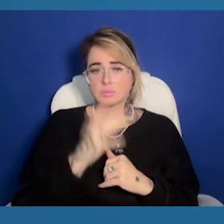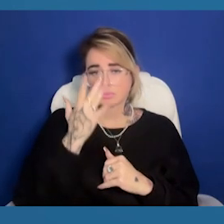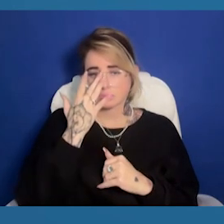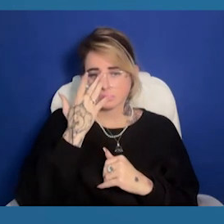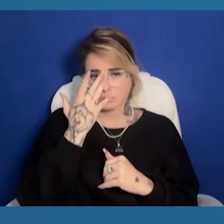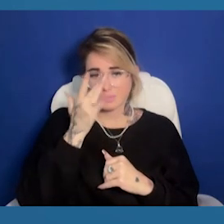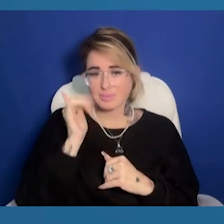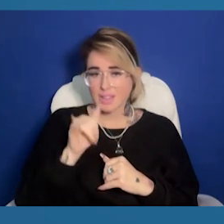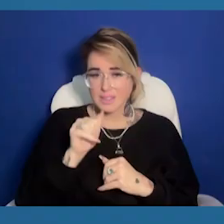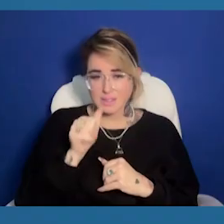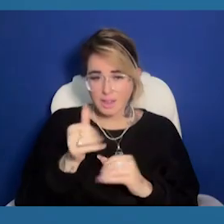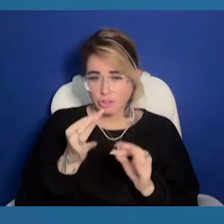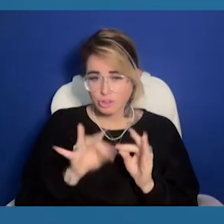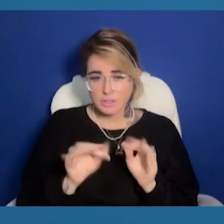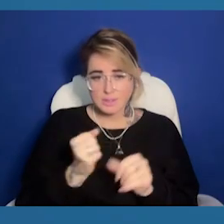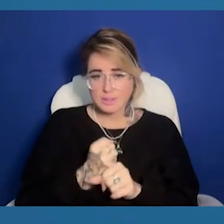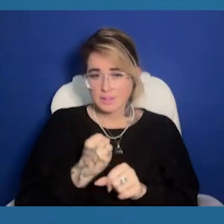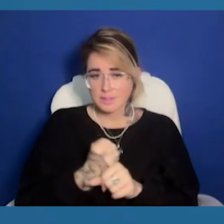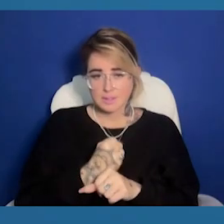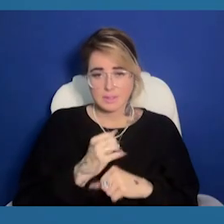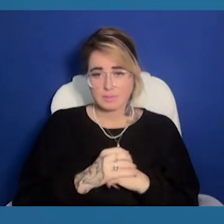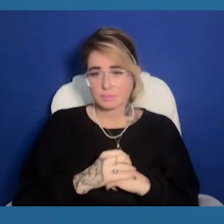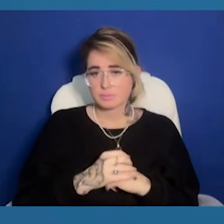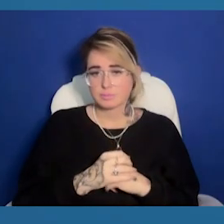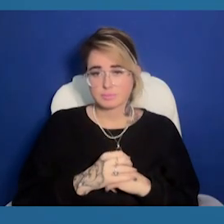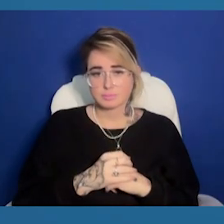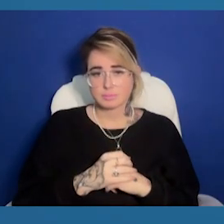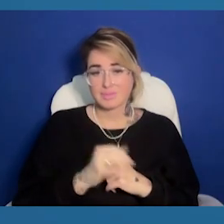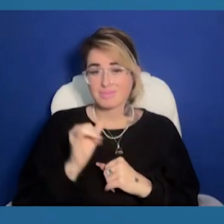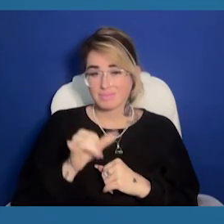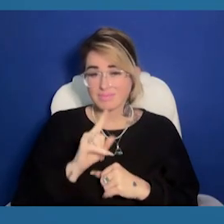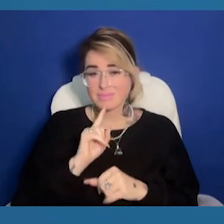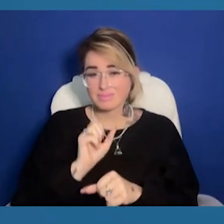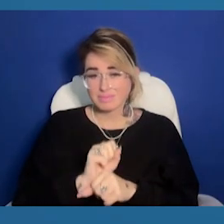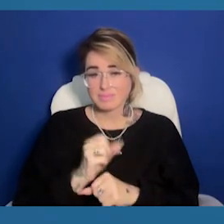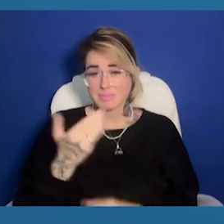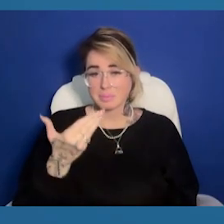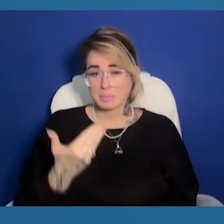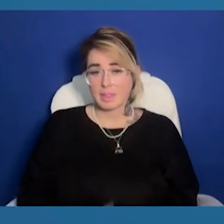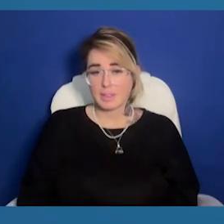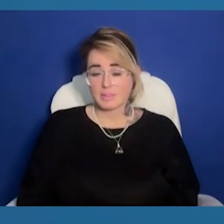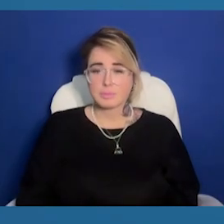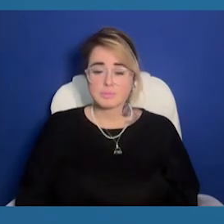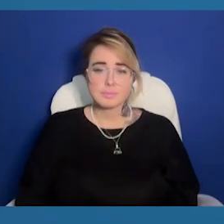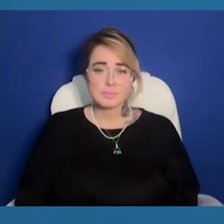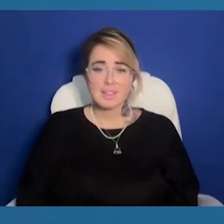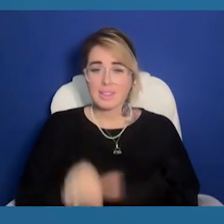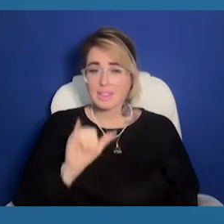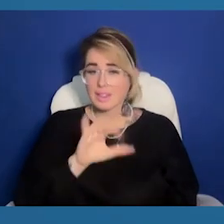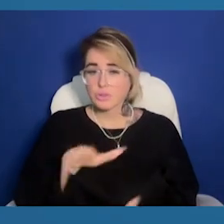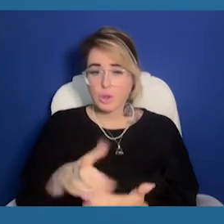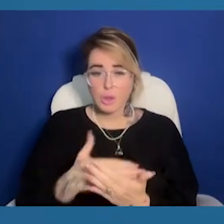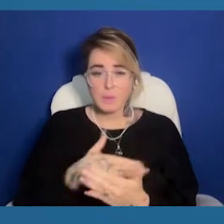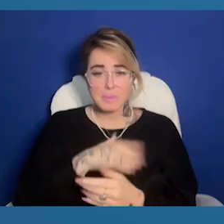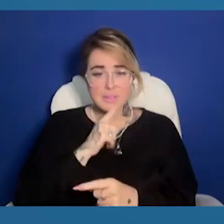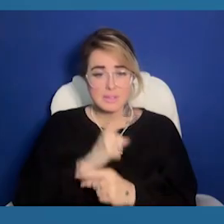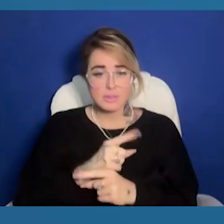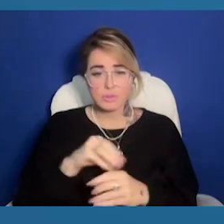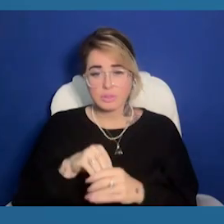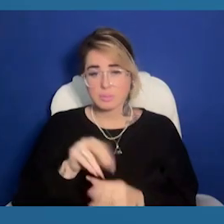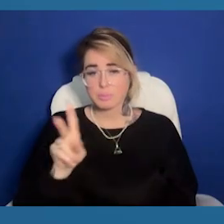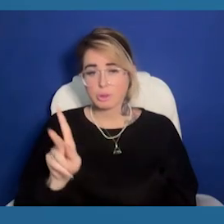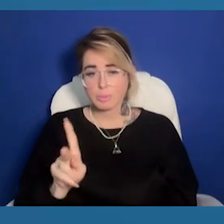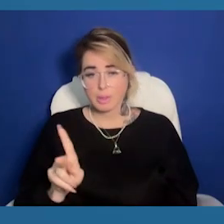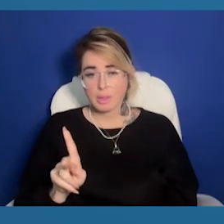That is not just a statistic, that is me. That is all my sisters in purple